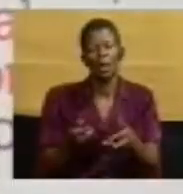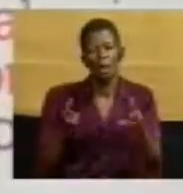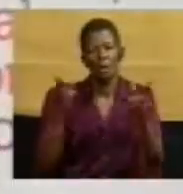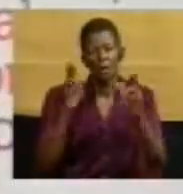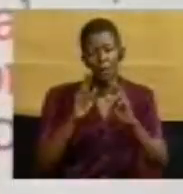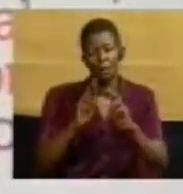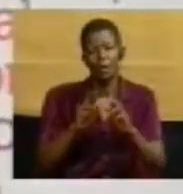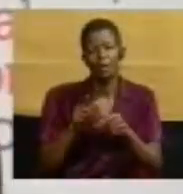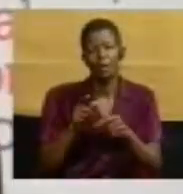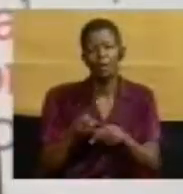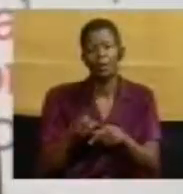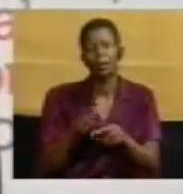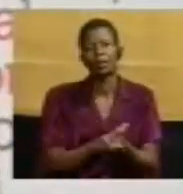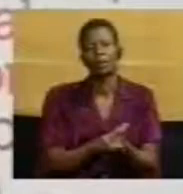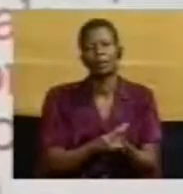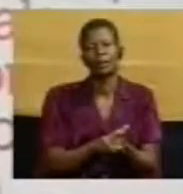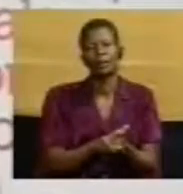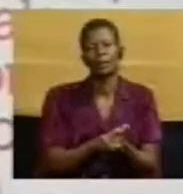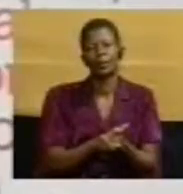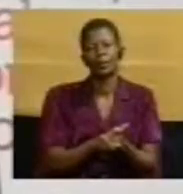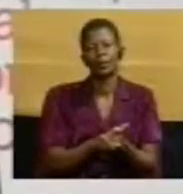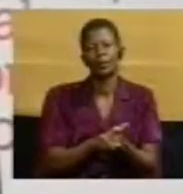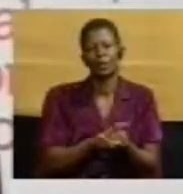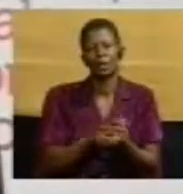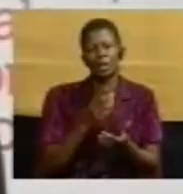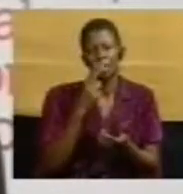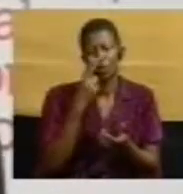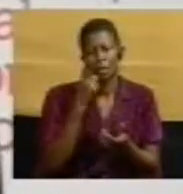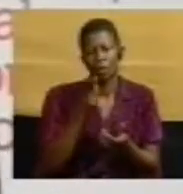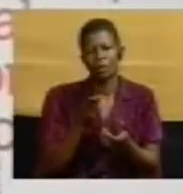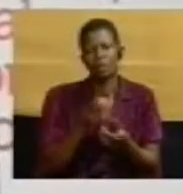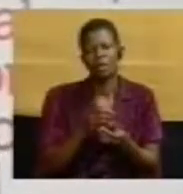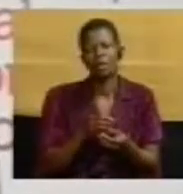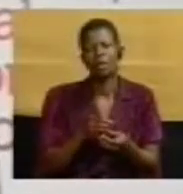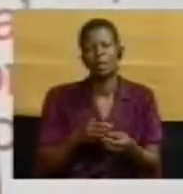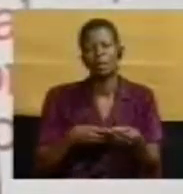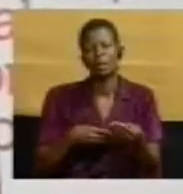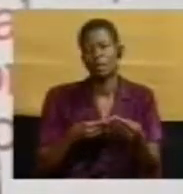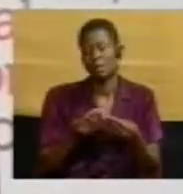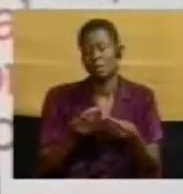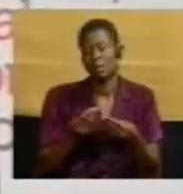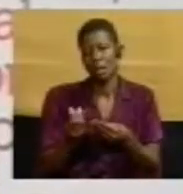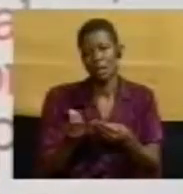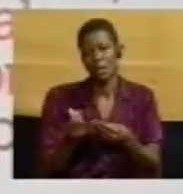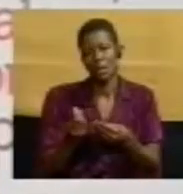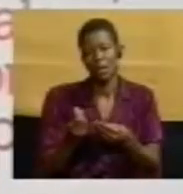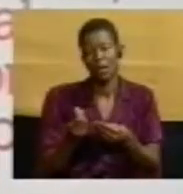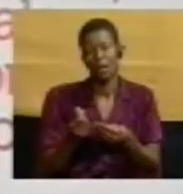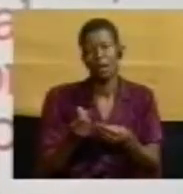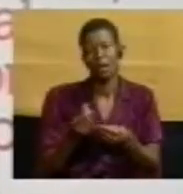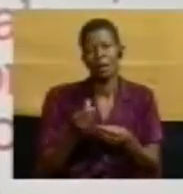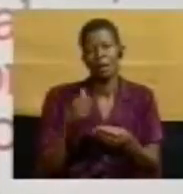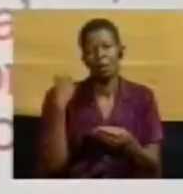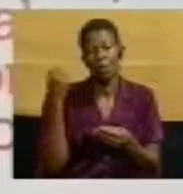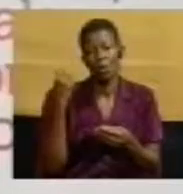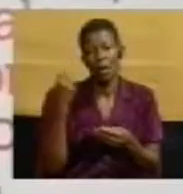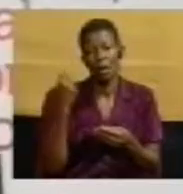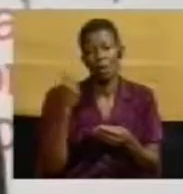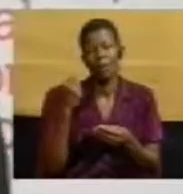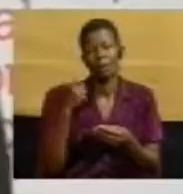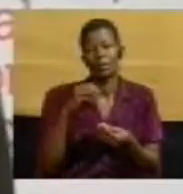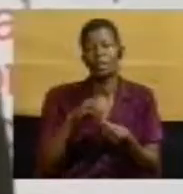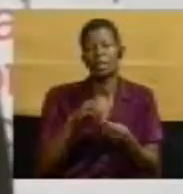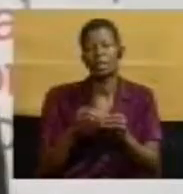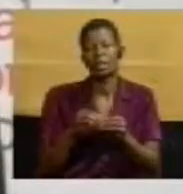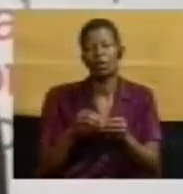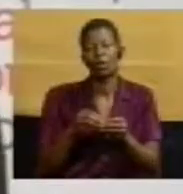present some suggestions from our side for government to consider in how they can manage those priorities. And that's from a range of things, trying to reduce the cost